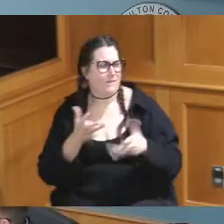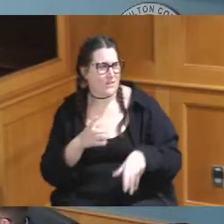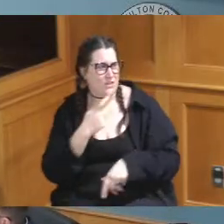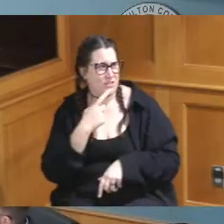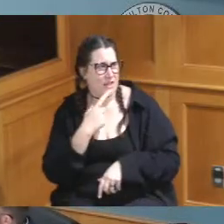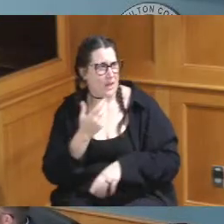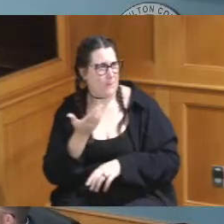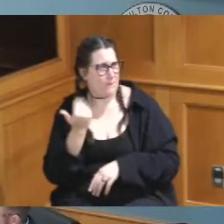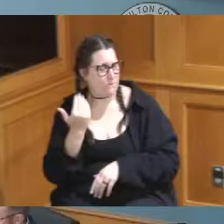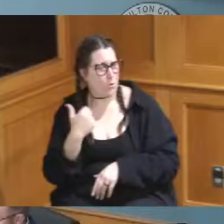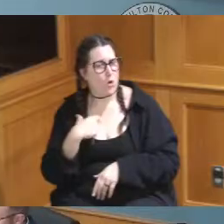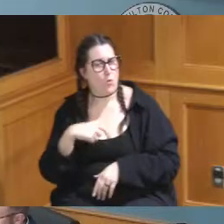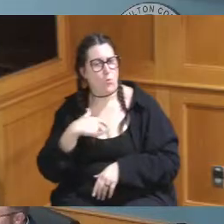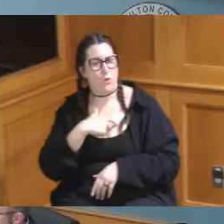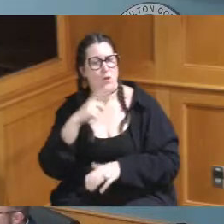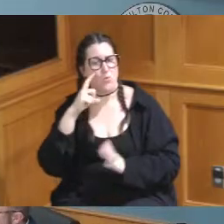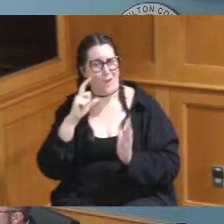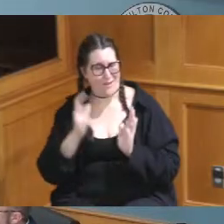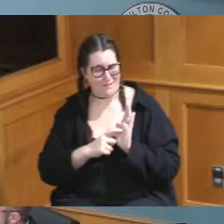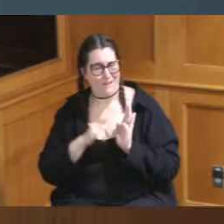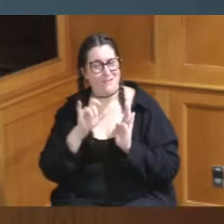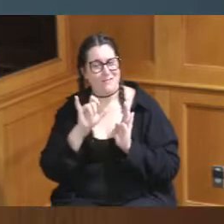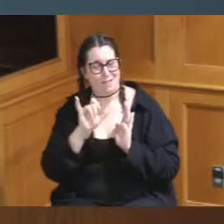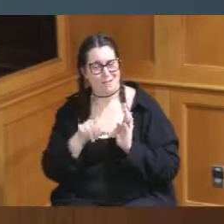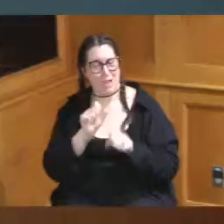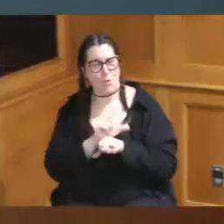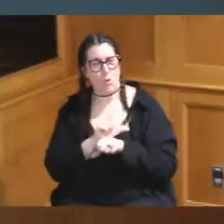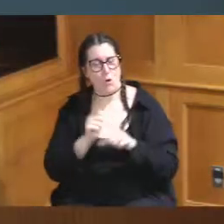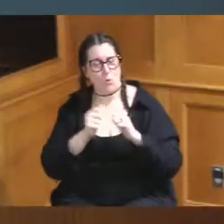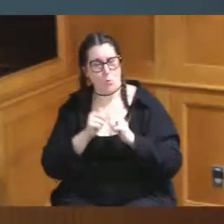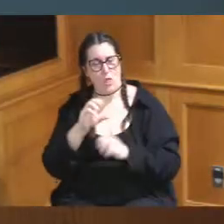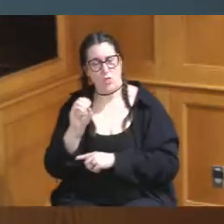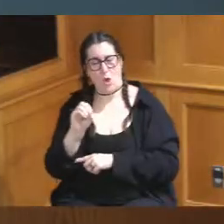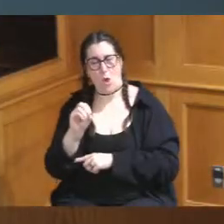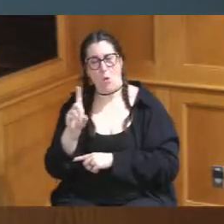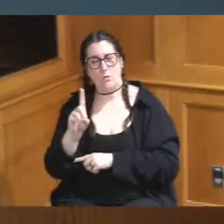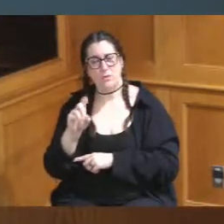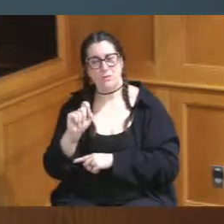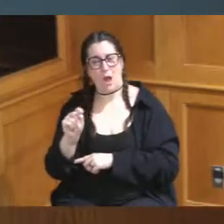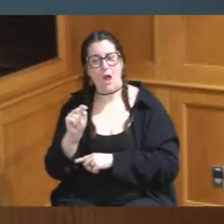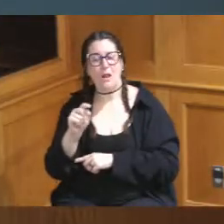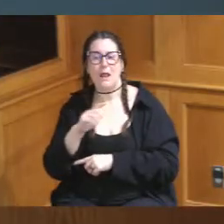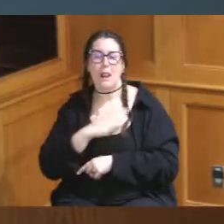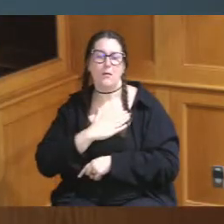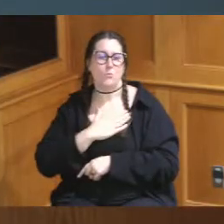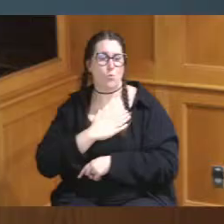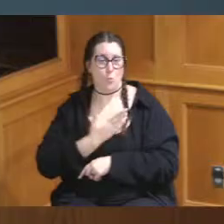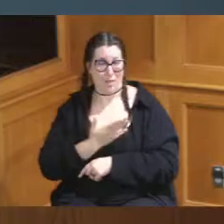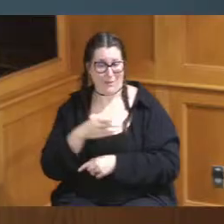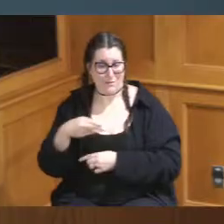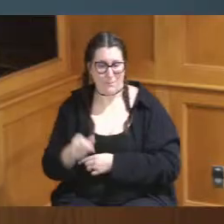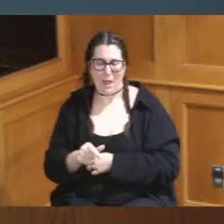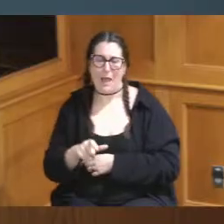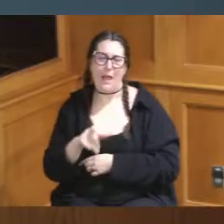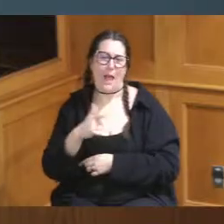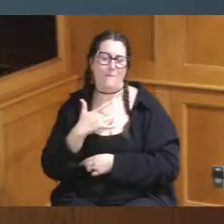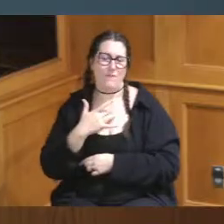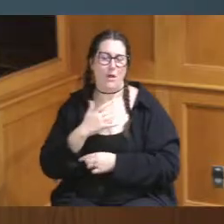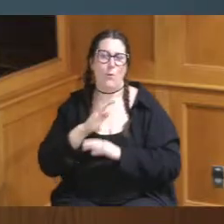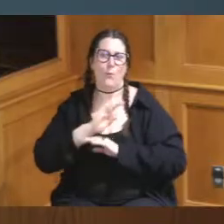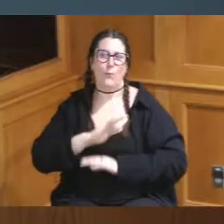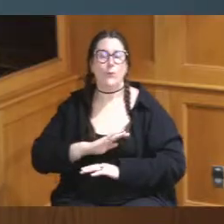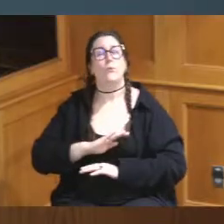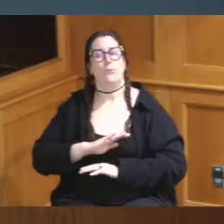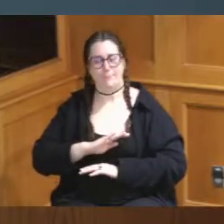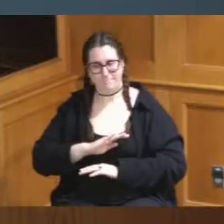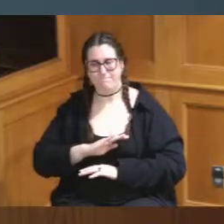recognize this partnership with ODOT is really important in getting this work done. And I'm grateful that they are willing to pay for the expense here.